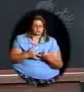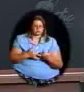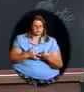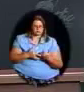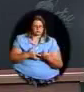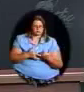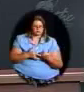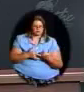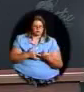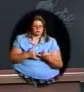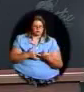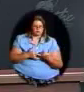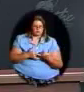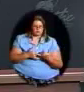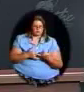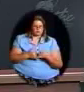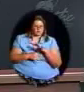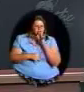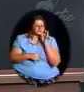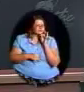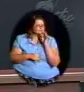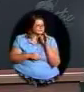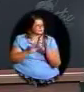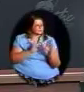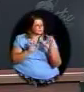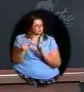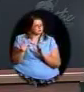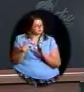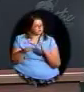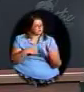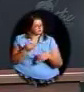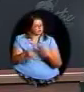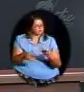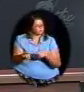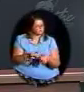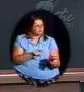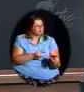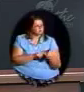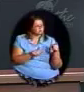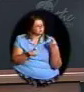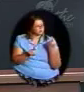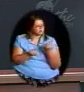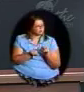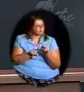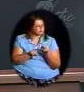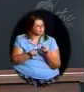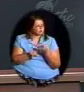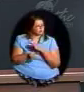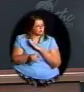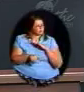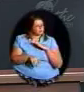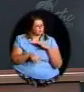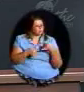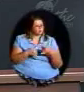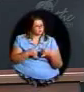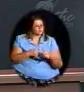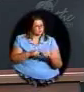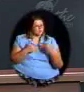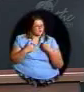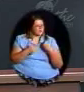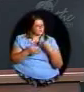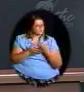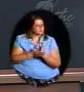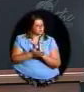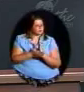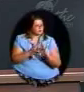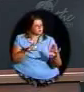through a sealed bid process and would also be a point that the board still retains the right to